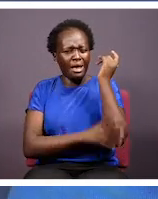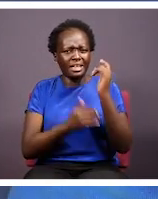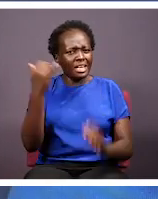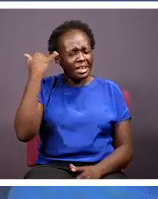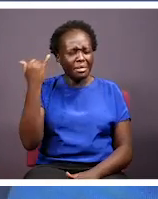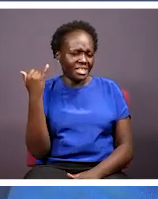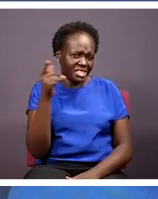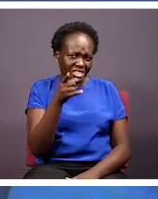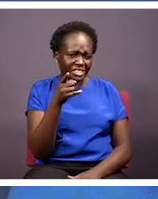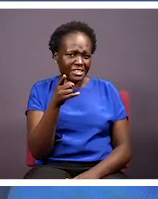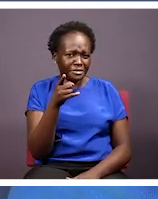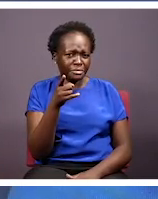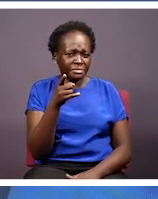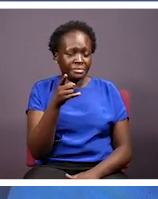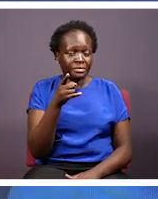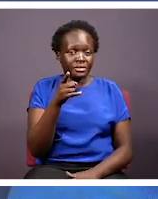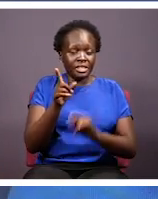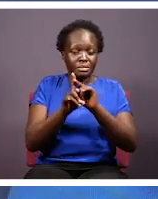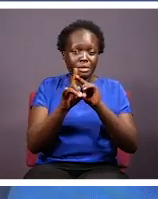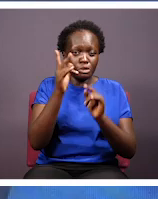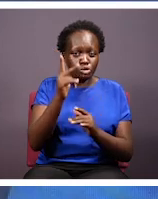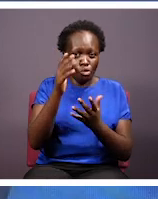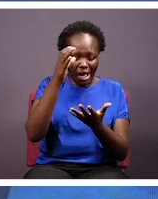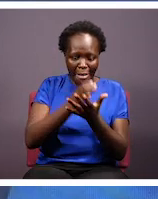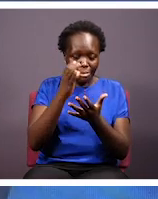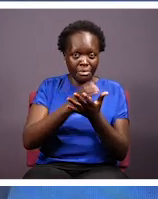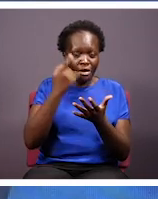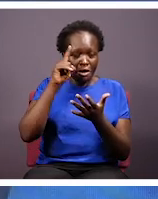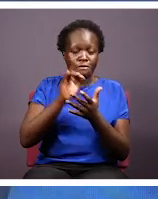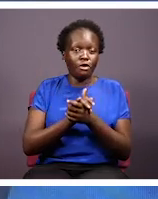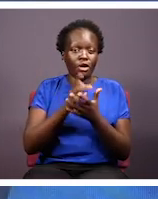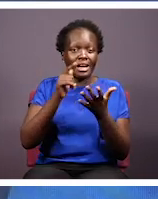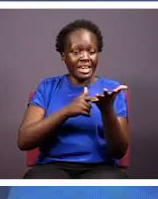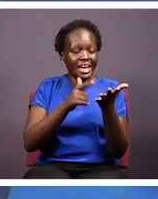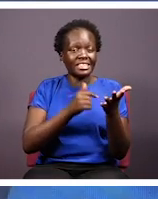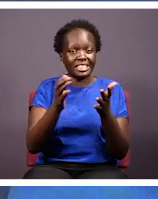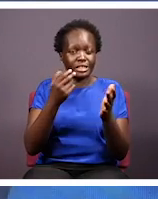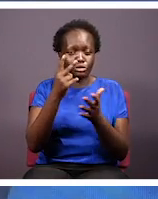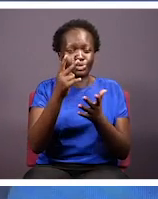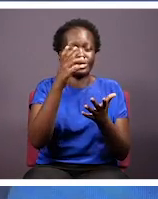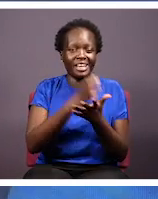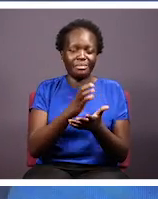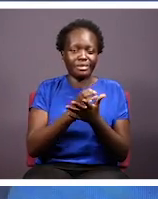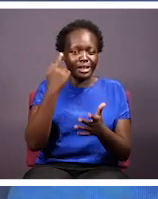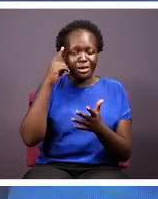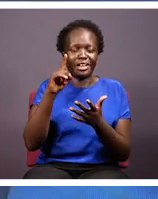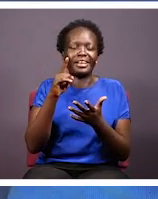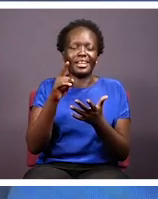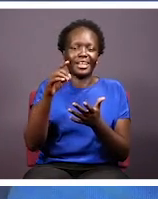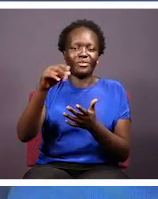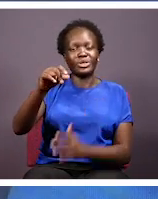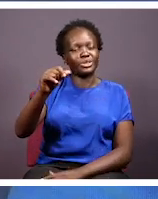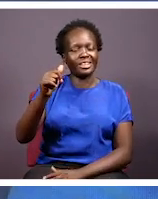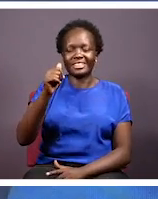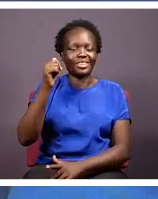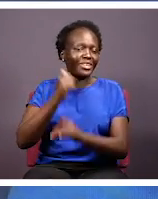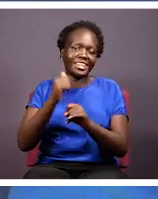imagine that two cups of rice requires two cups of salt it doesn't work that way